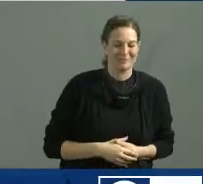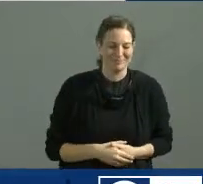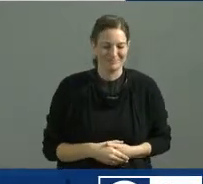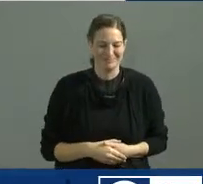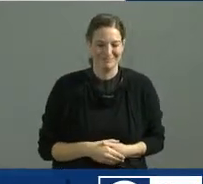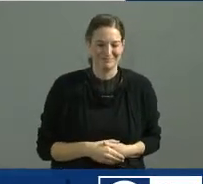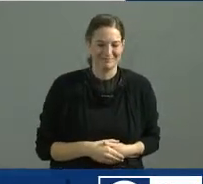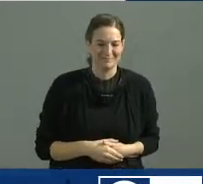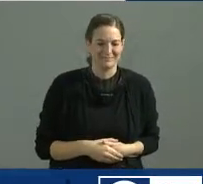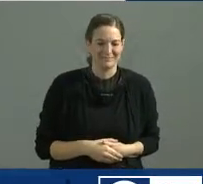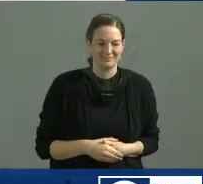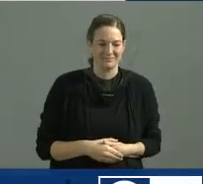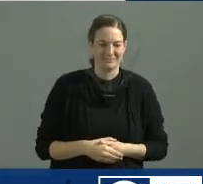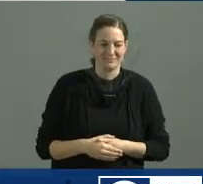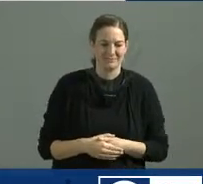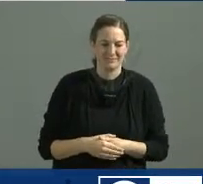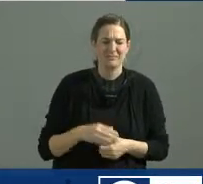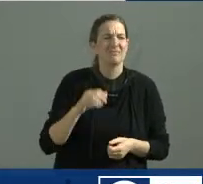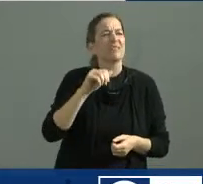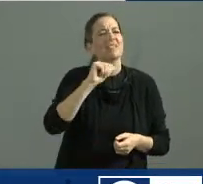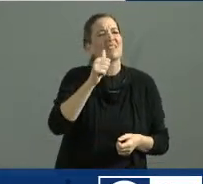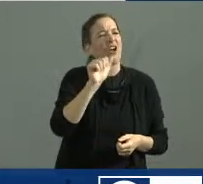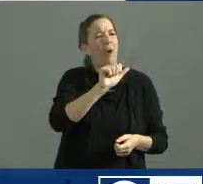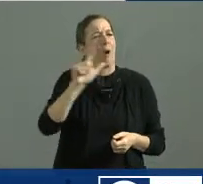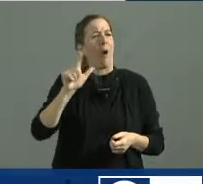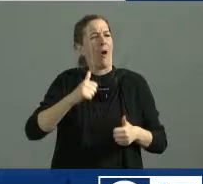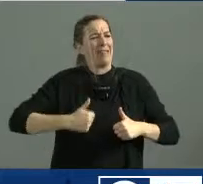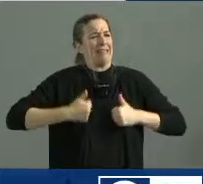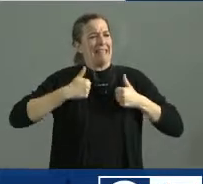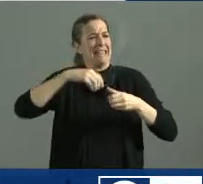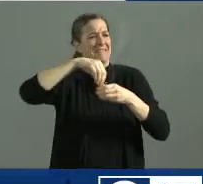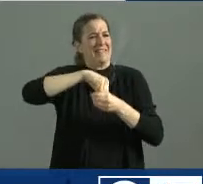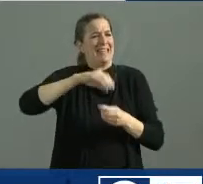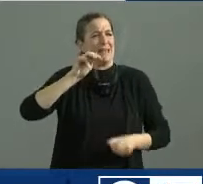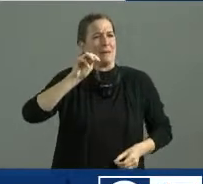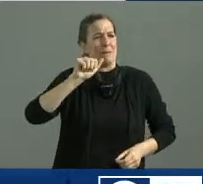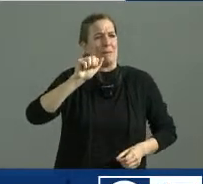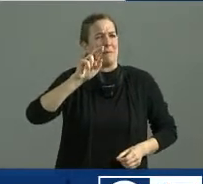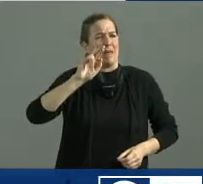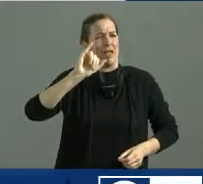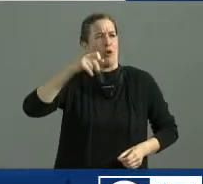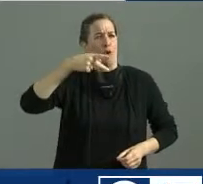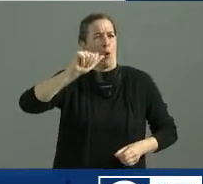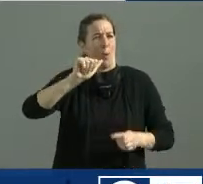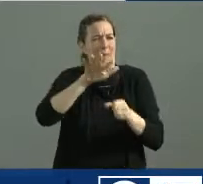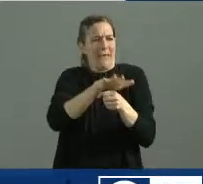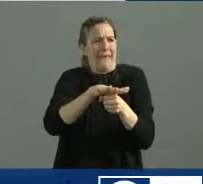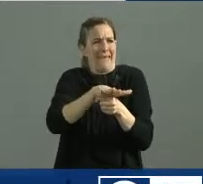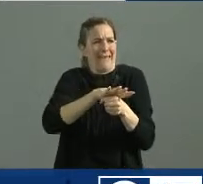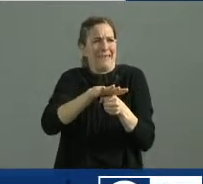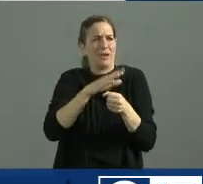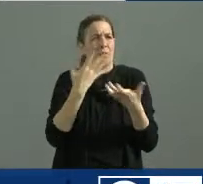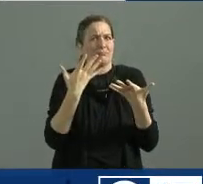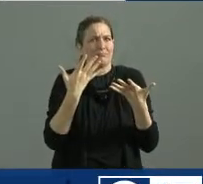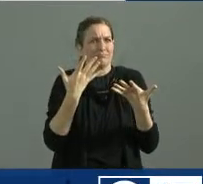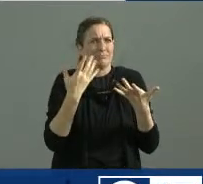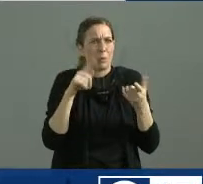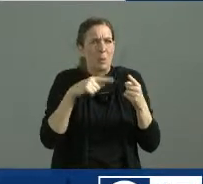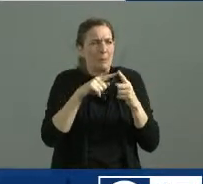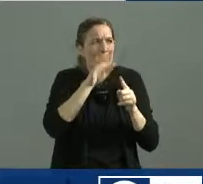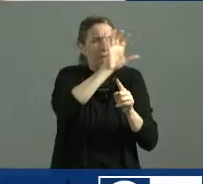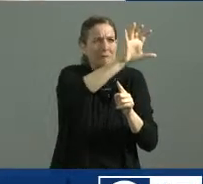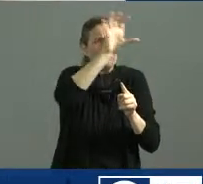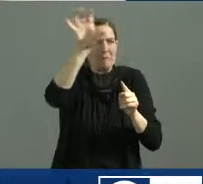Let me follow up what Cameron said. Not everybody lives in the great state of Maricopa. What about those other pesky 14 counties? When are they going to